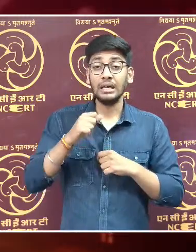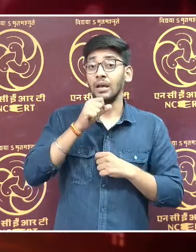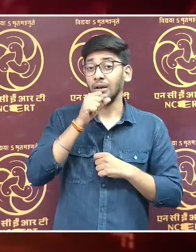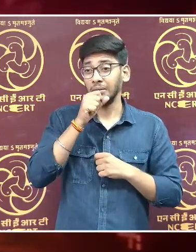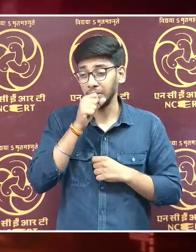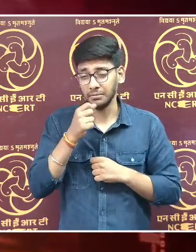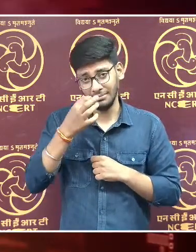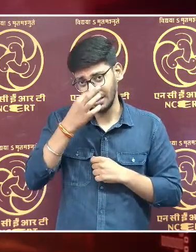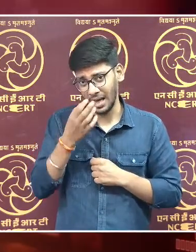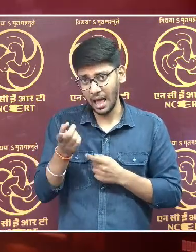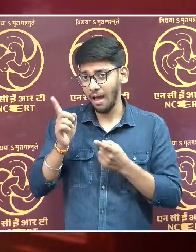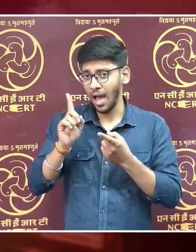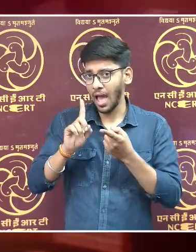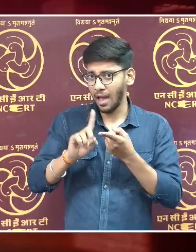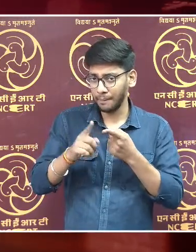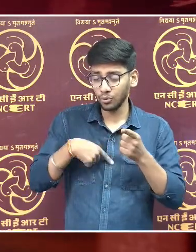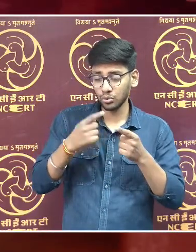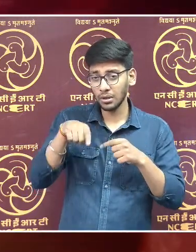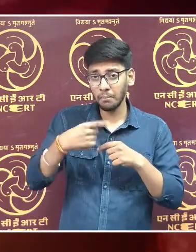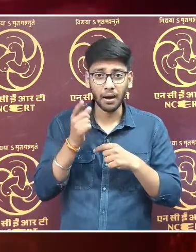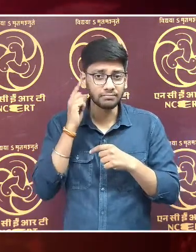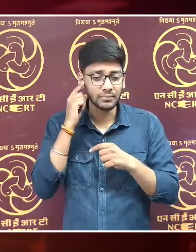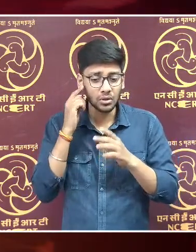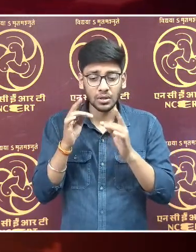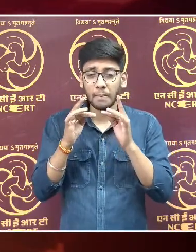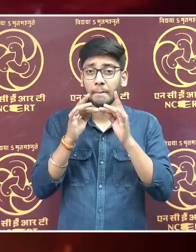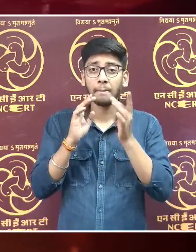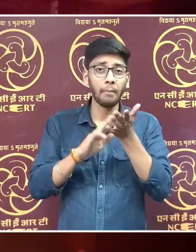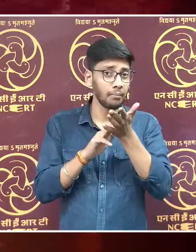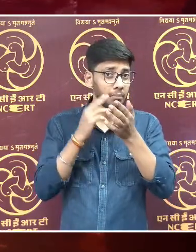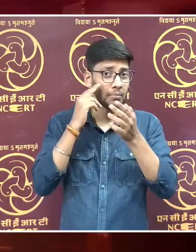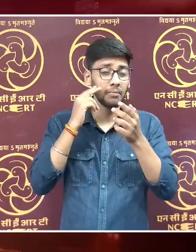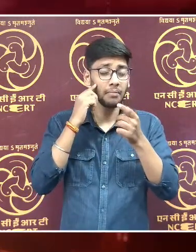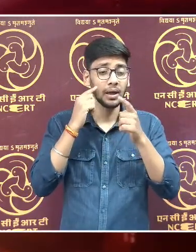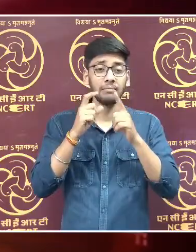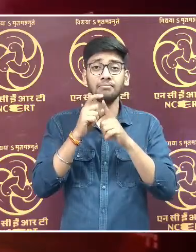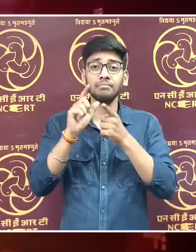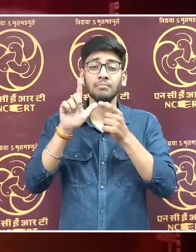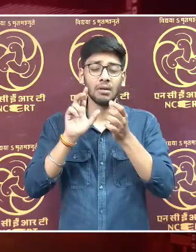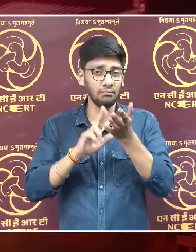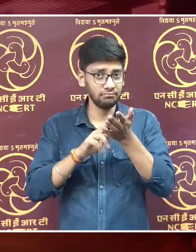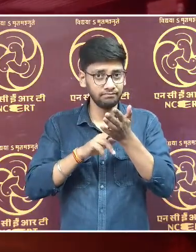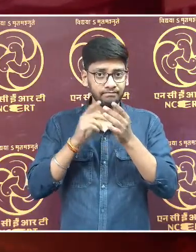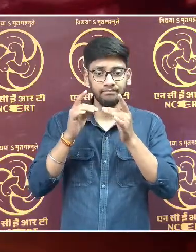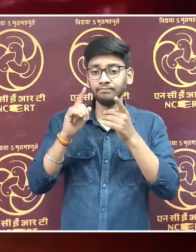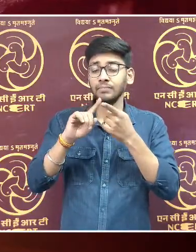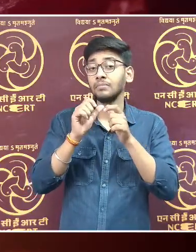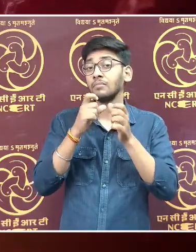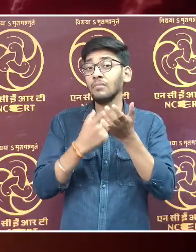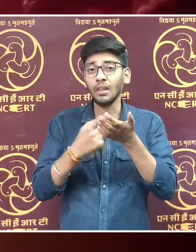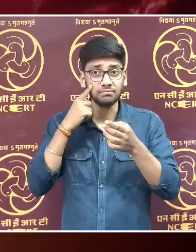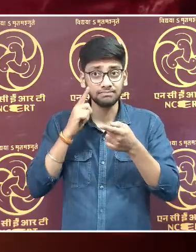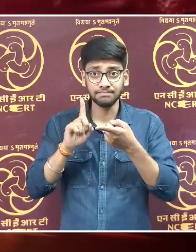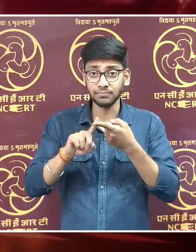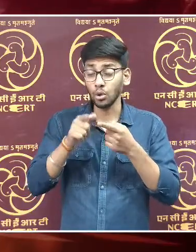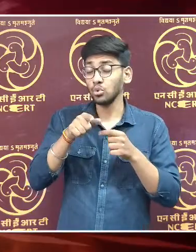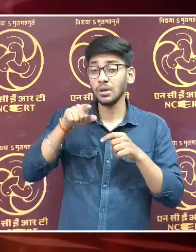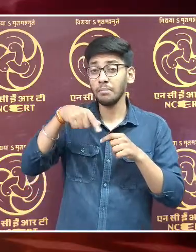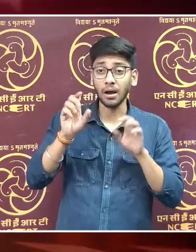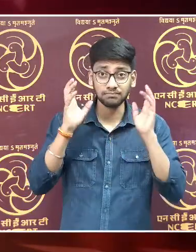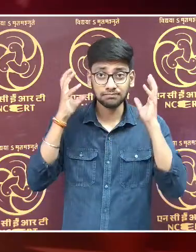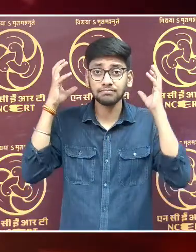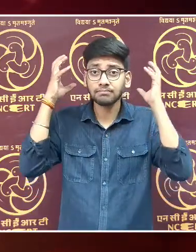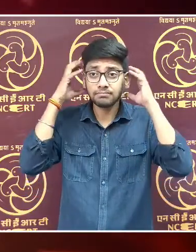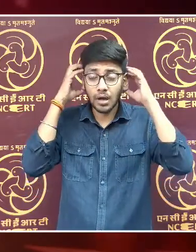immediately, even for those who have recurrent cold and cough problems, they also have to be referred to an audiologist to get their ear